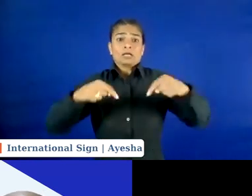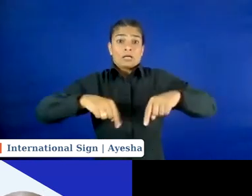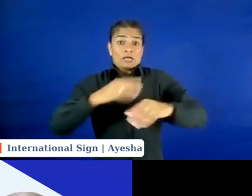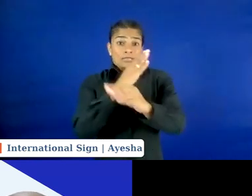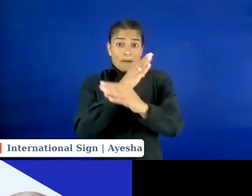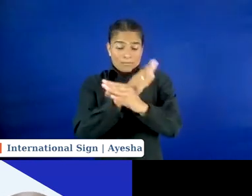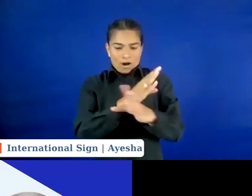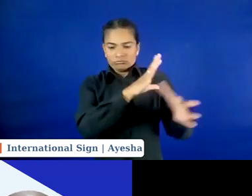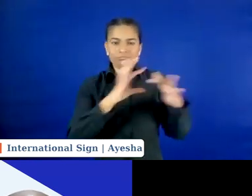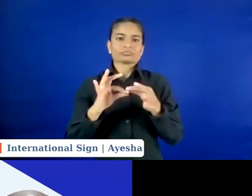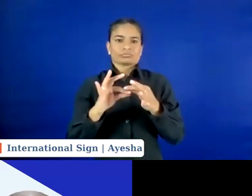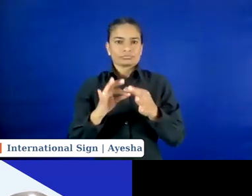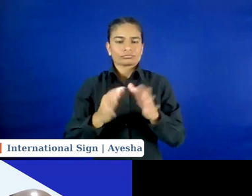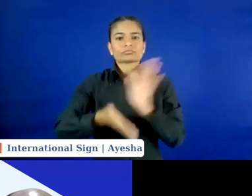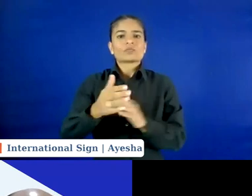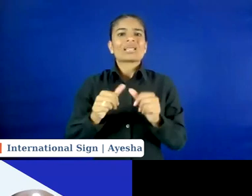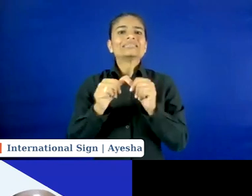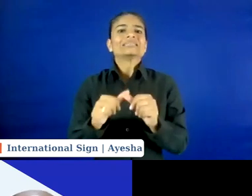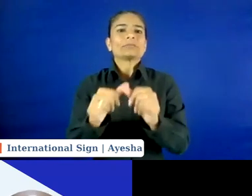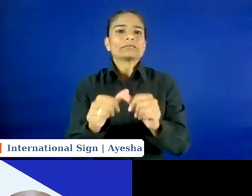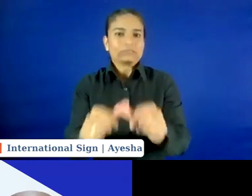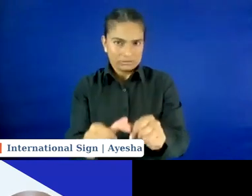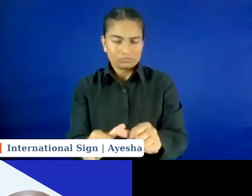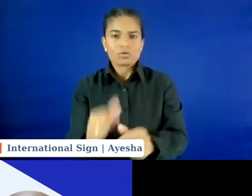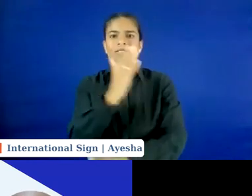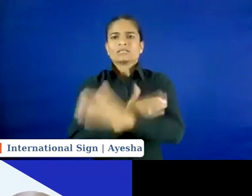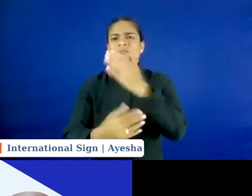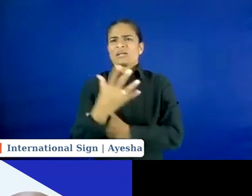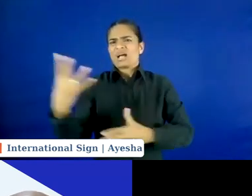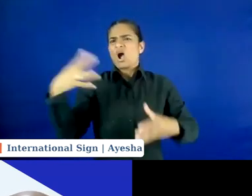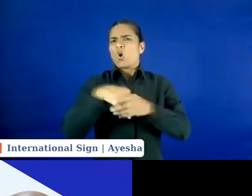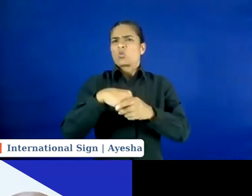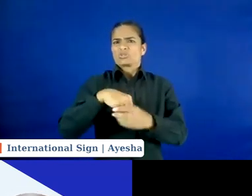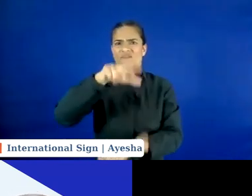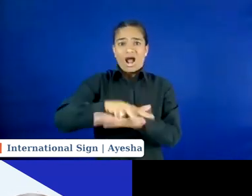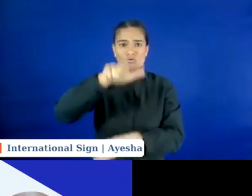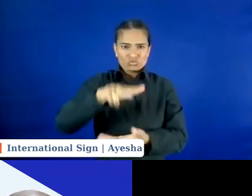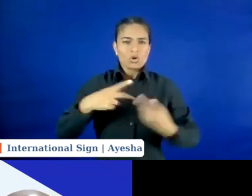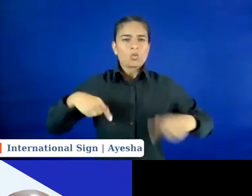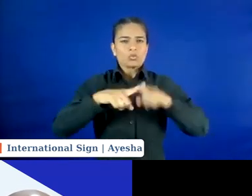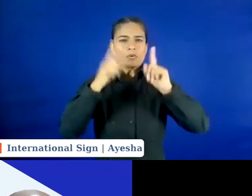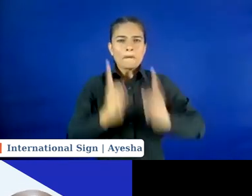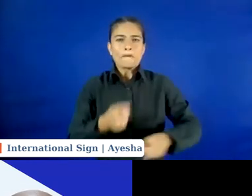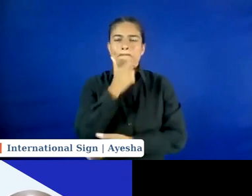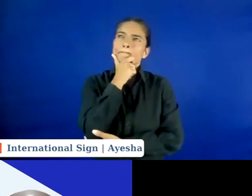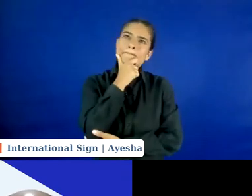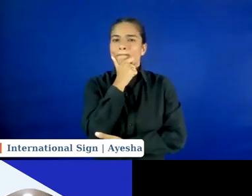actions, will be to look at diversification of sources of funding. Eventually,